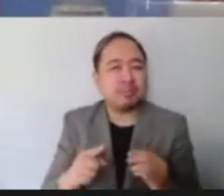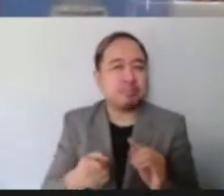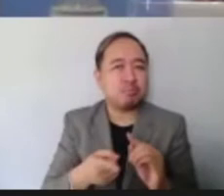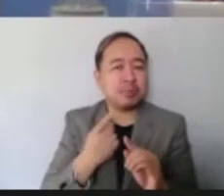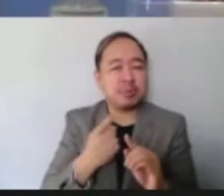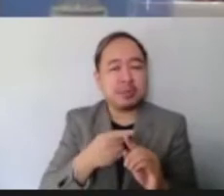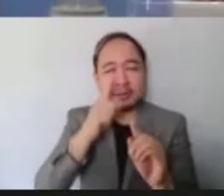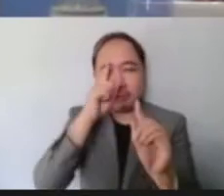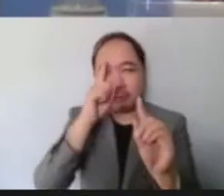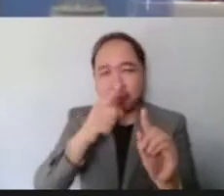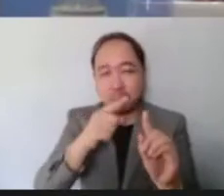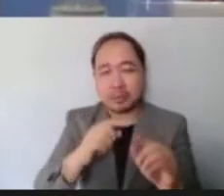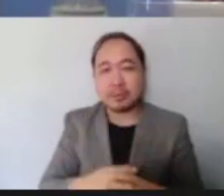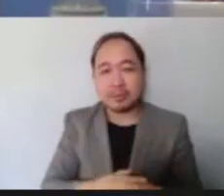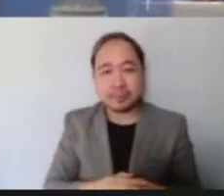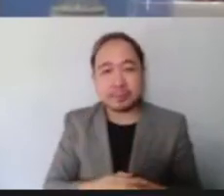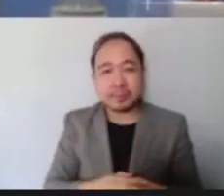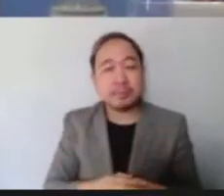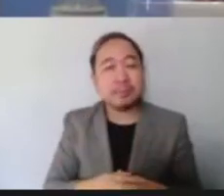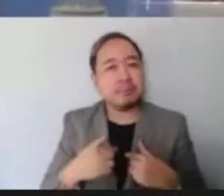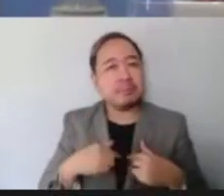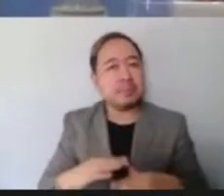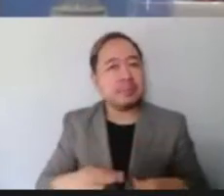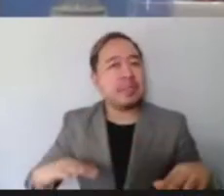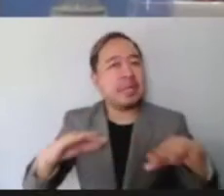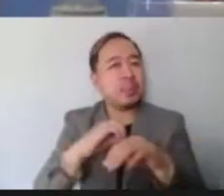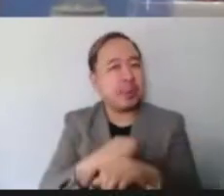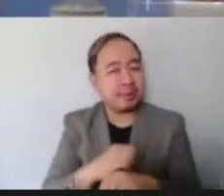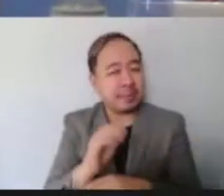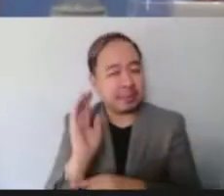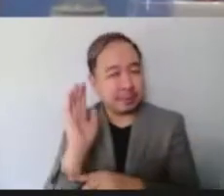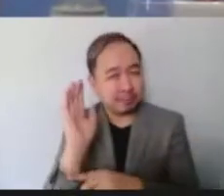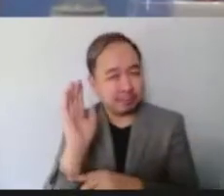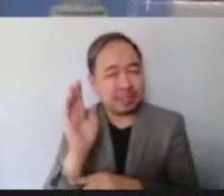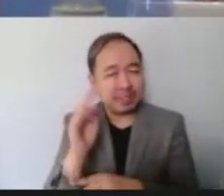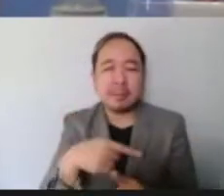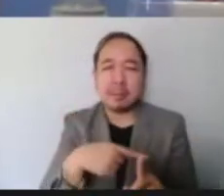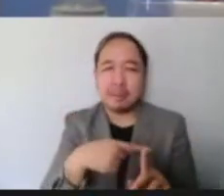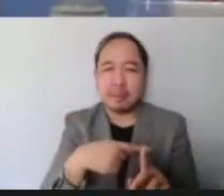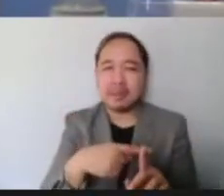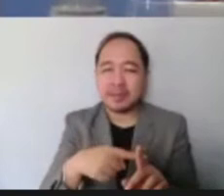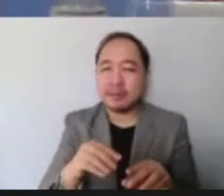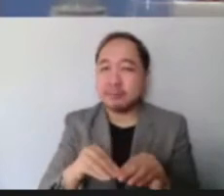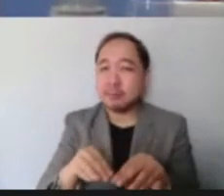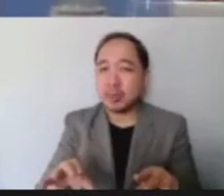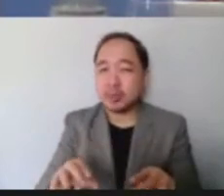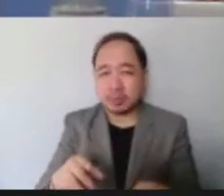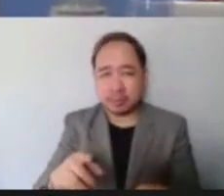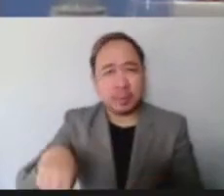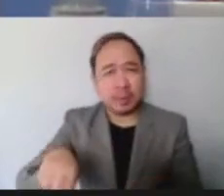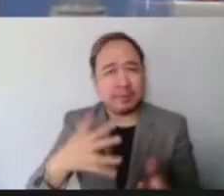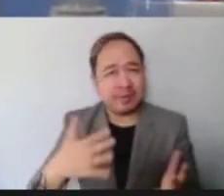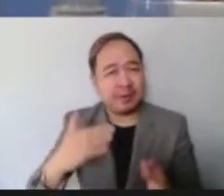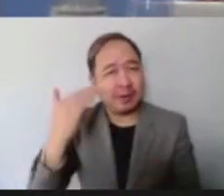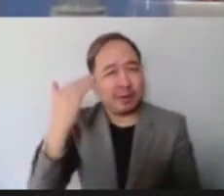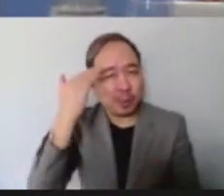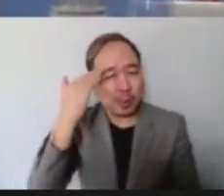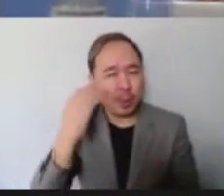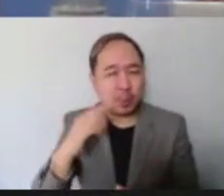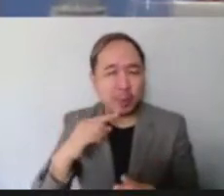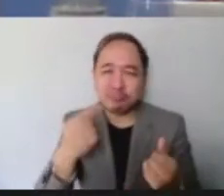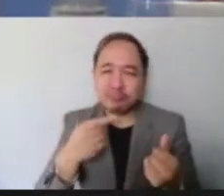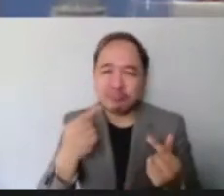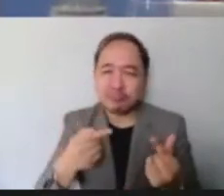dear colleagues I will end my speech on a positive note we already know what to do and we have the financial and technological